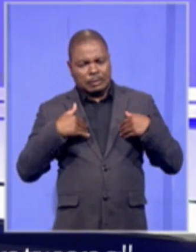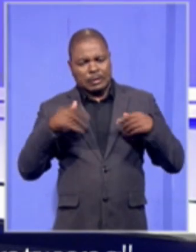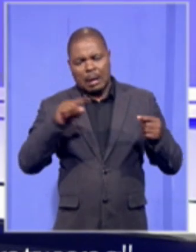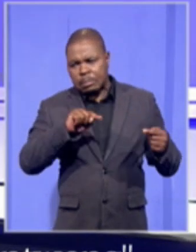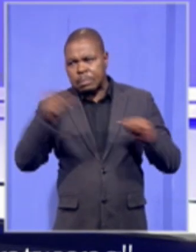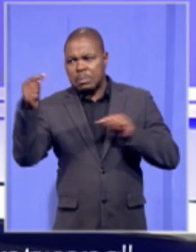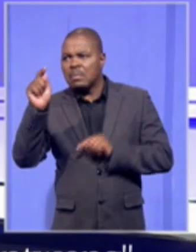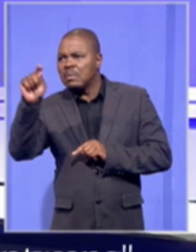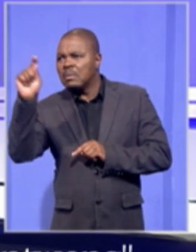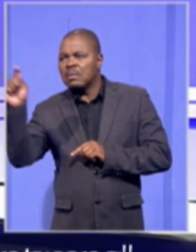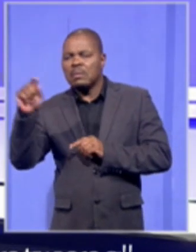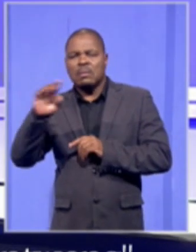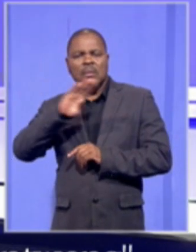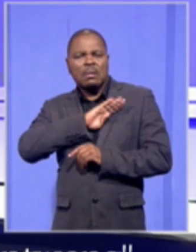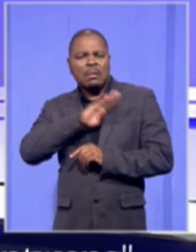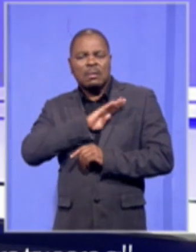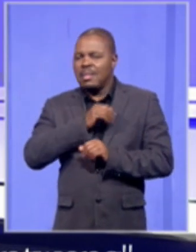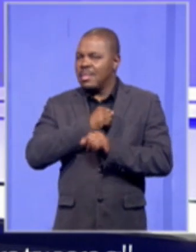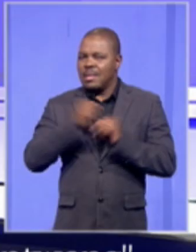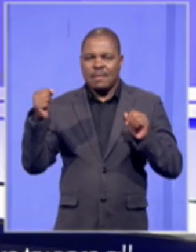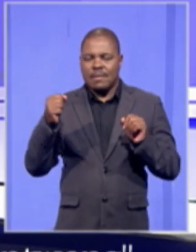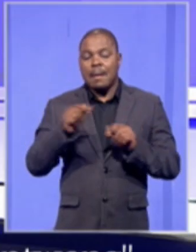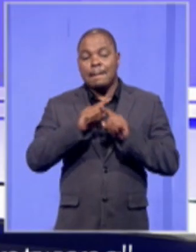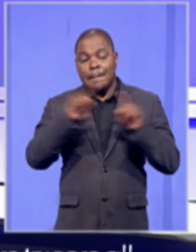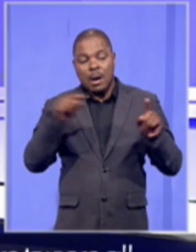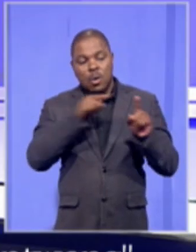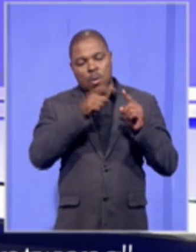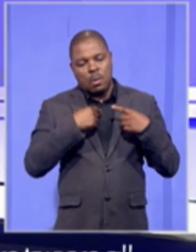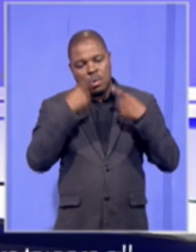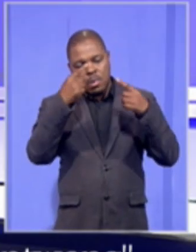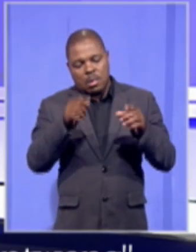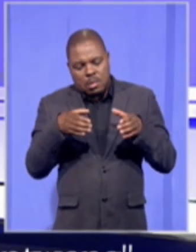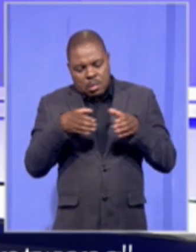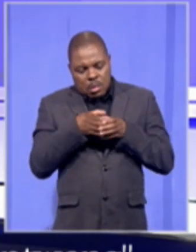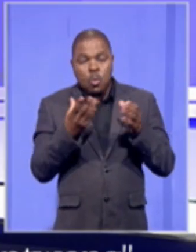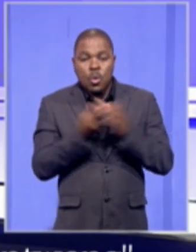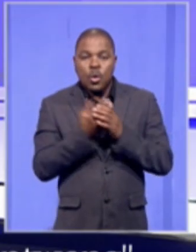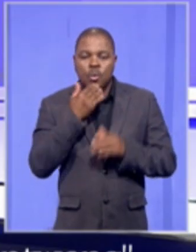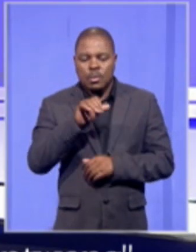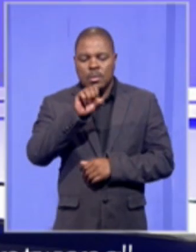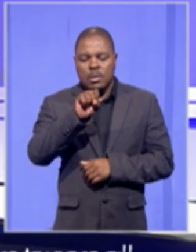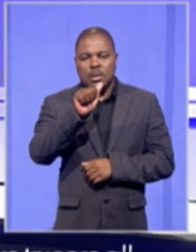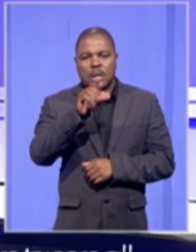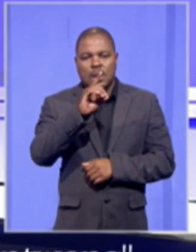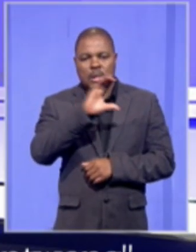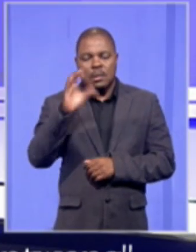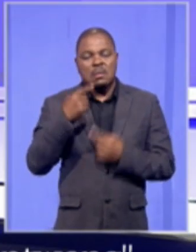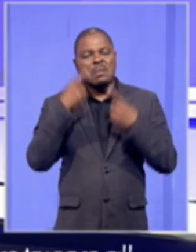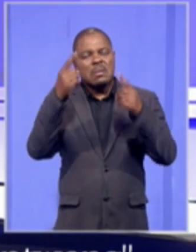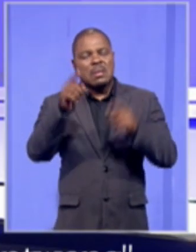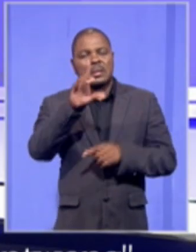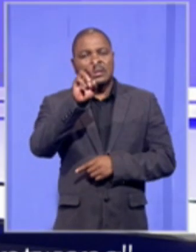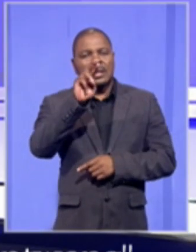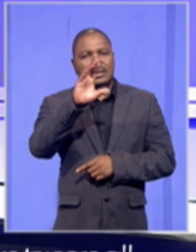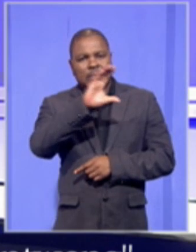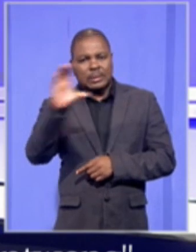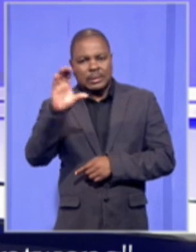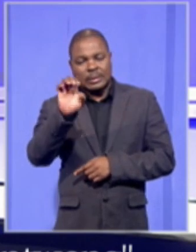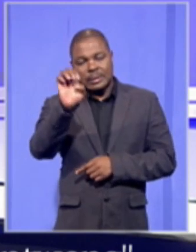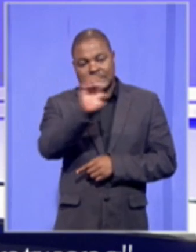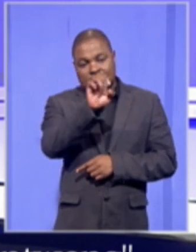goba efe. E fela lebotho leo ke karolo ya thomo ya SADC ka bohlabela bja DRC leo le etilwego pele ke United Nations go